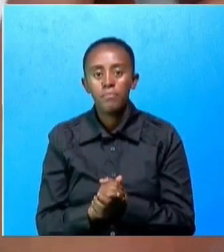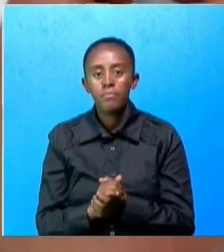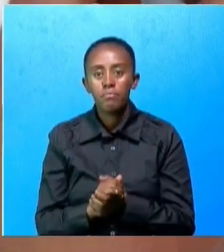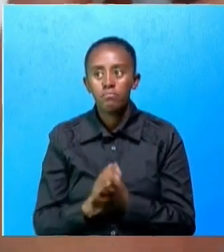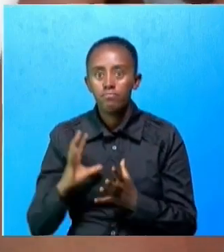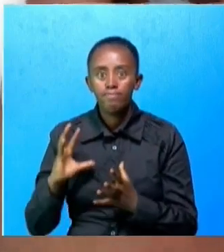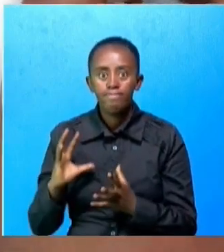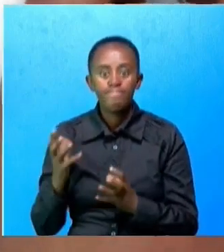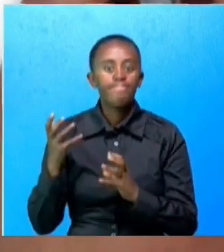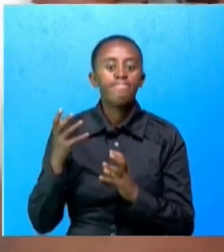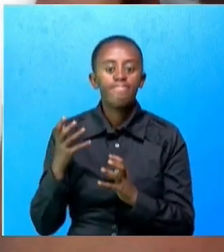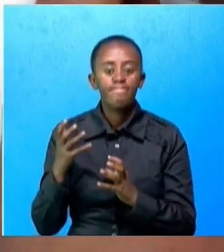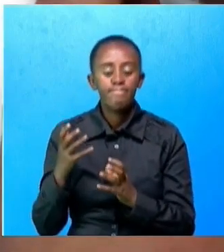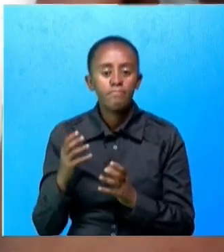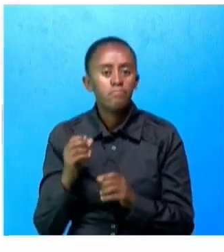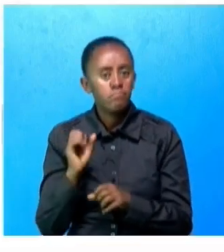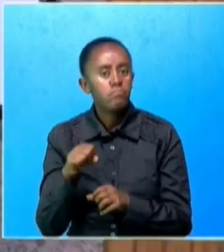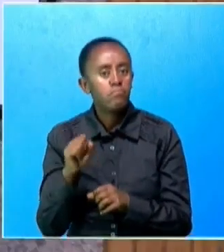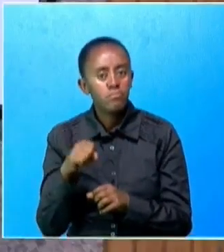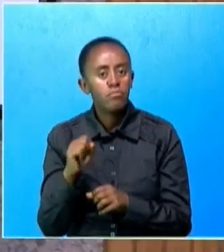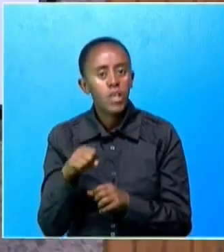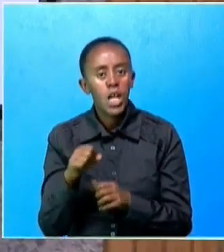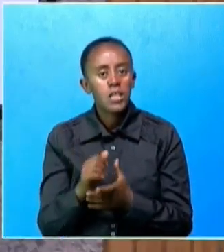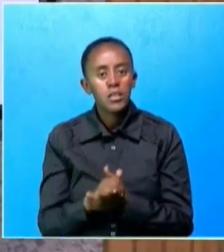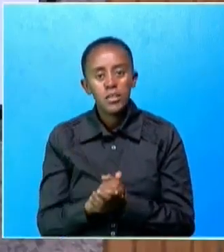angry. Yes.